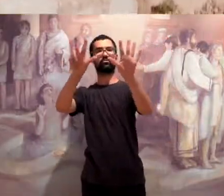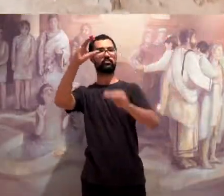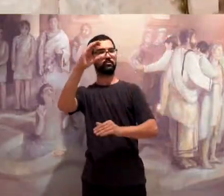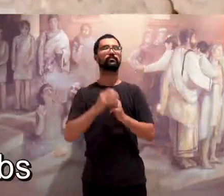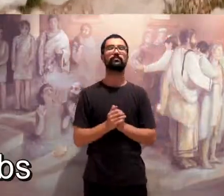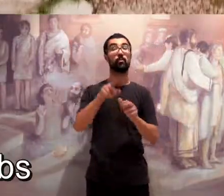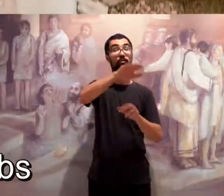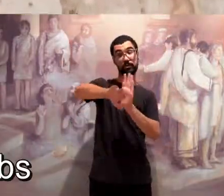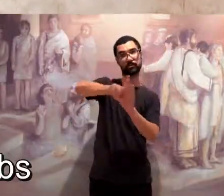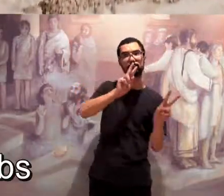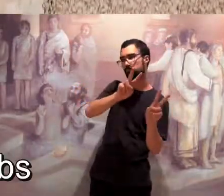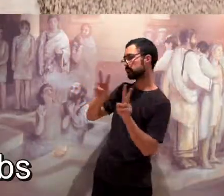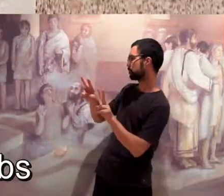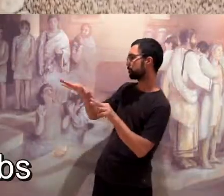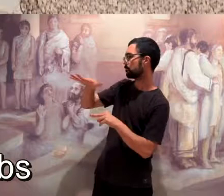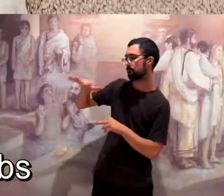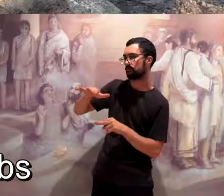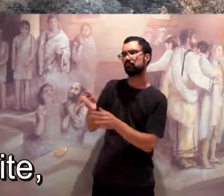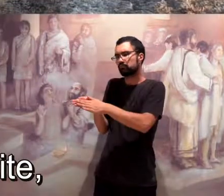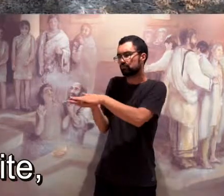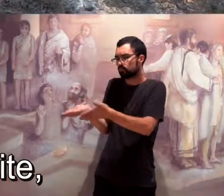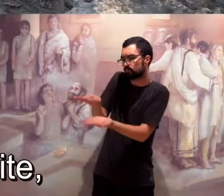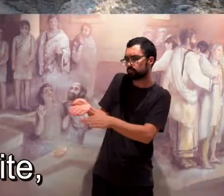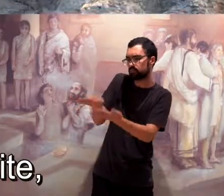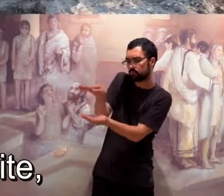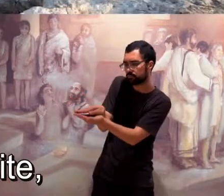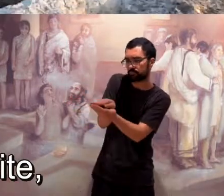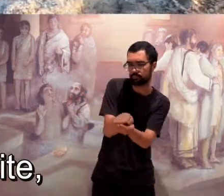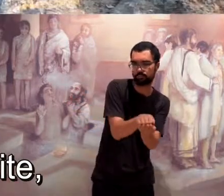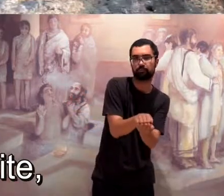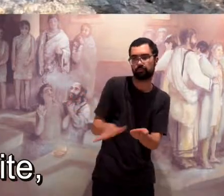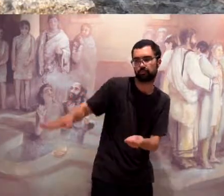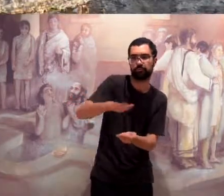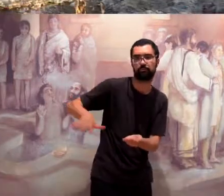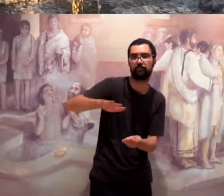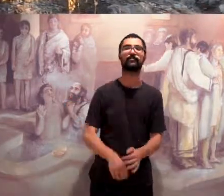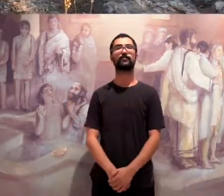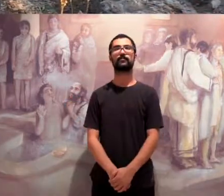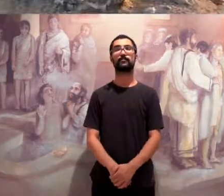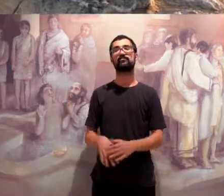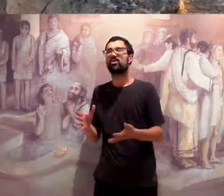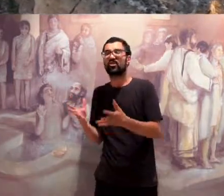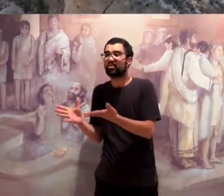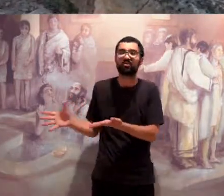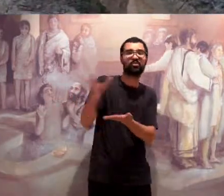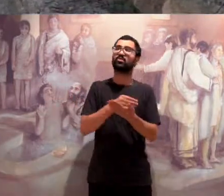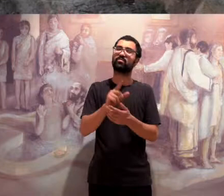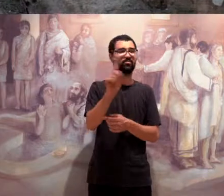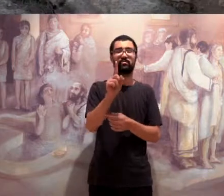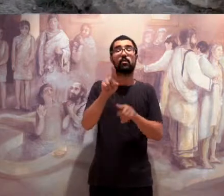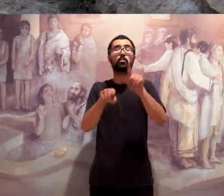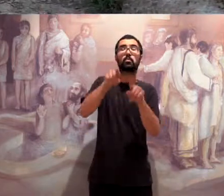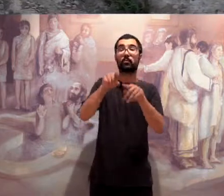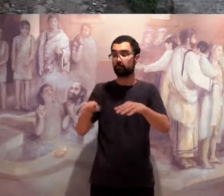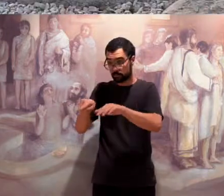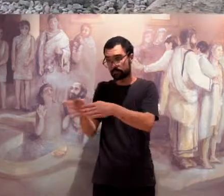the right, you can see some of the tombs discovered in this part of the site, though not all,